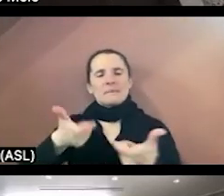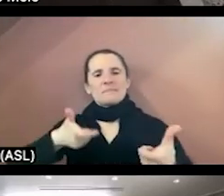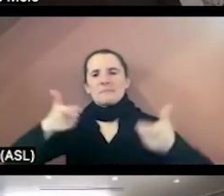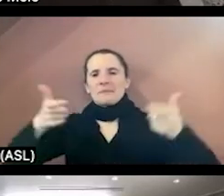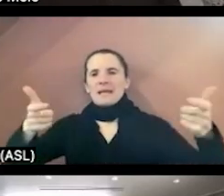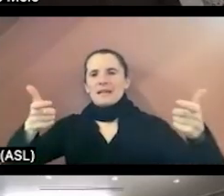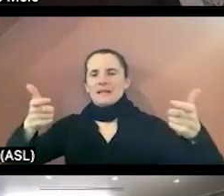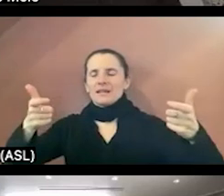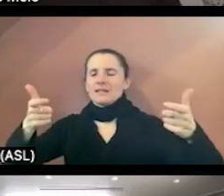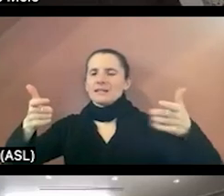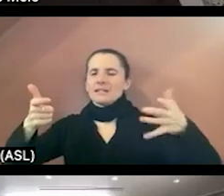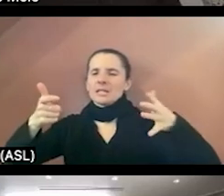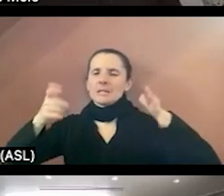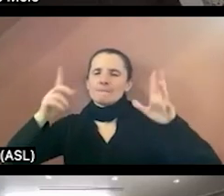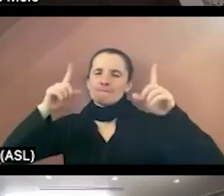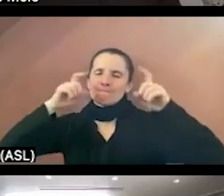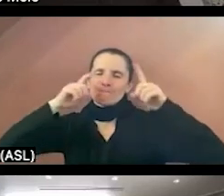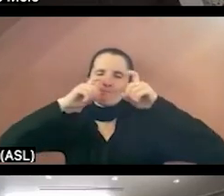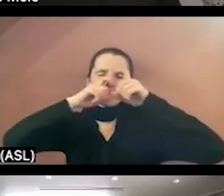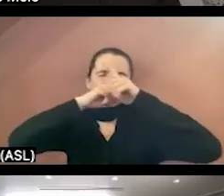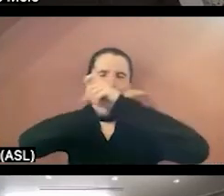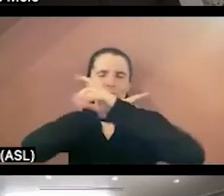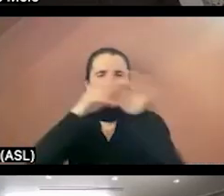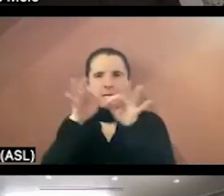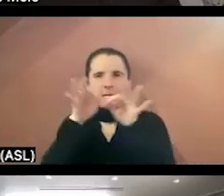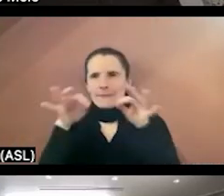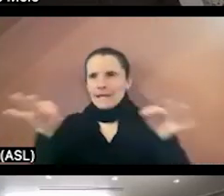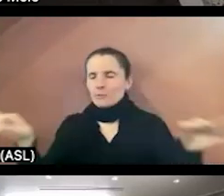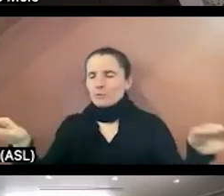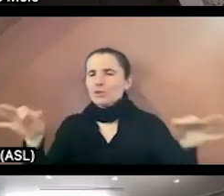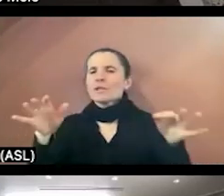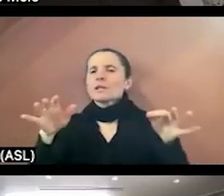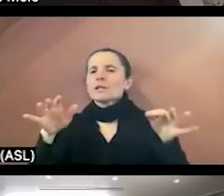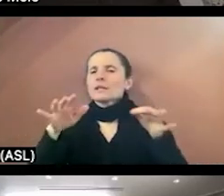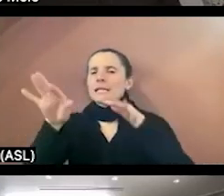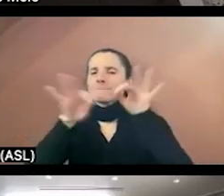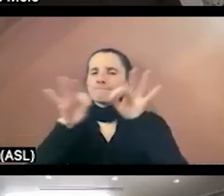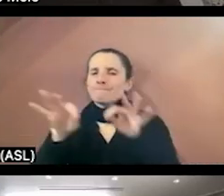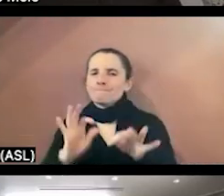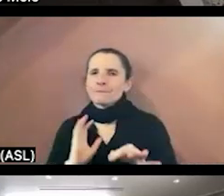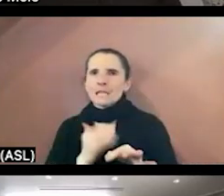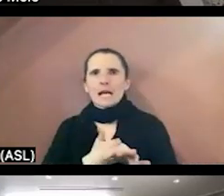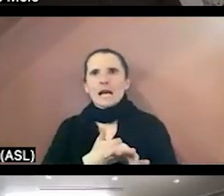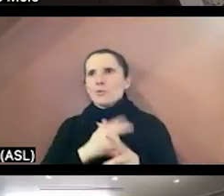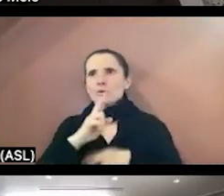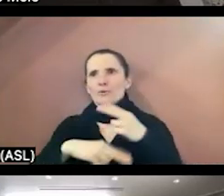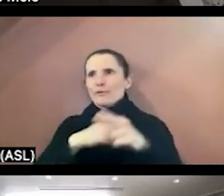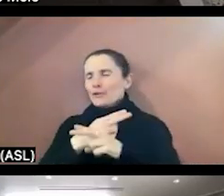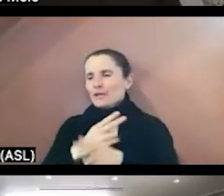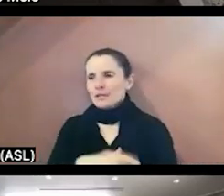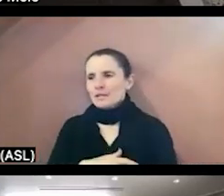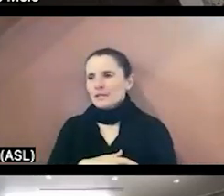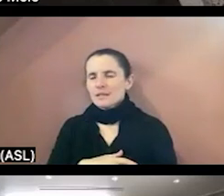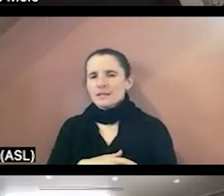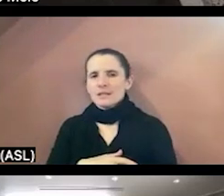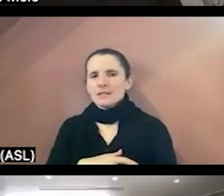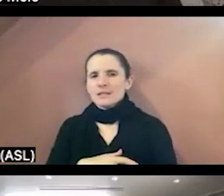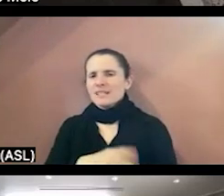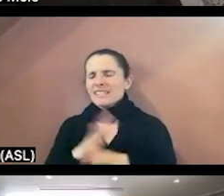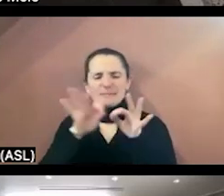articulated, complex language that explains our universe to the infinitely big from the extremely